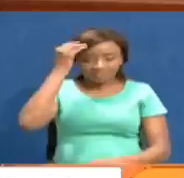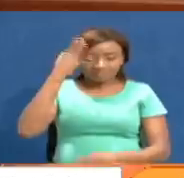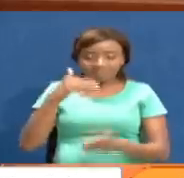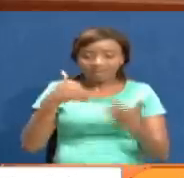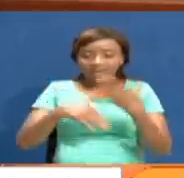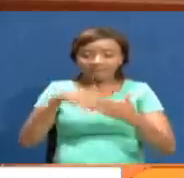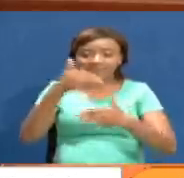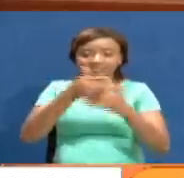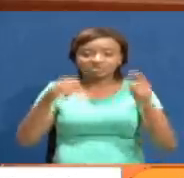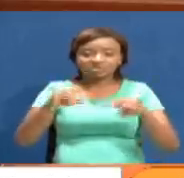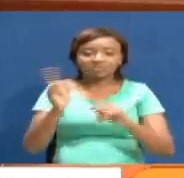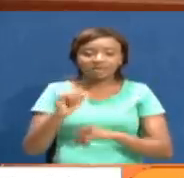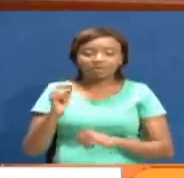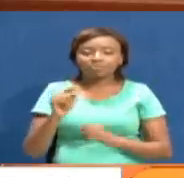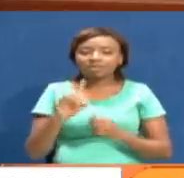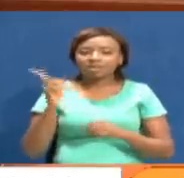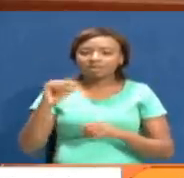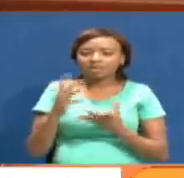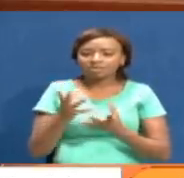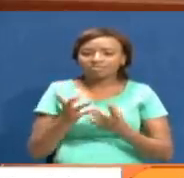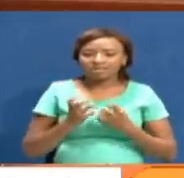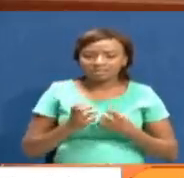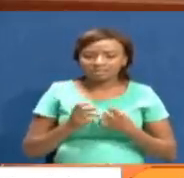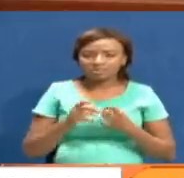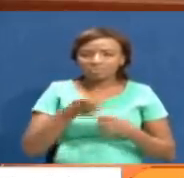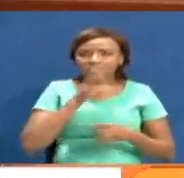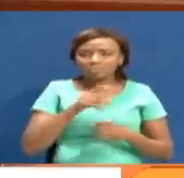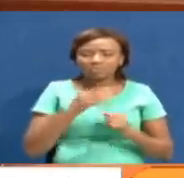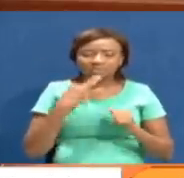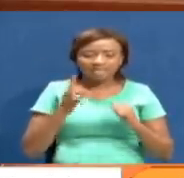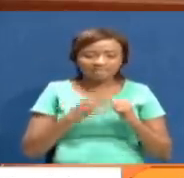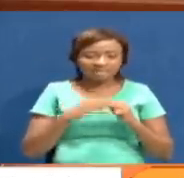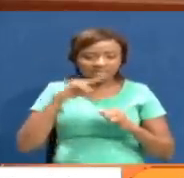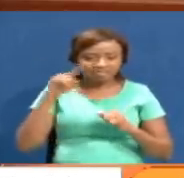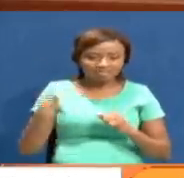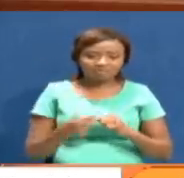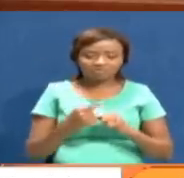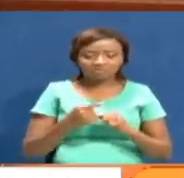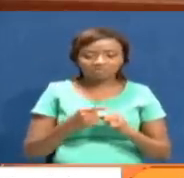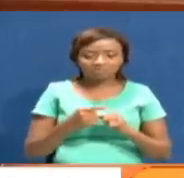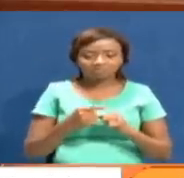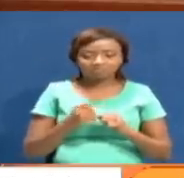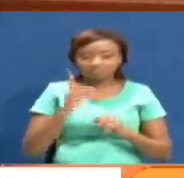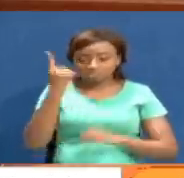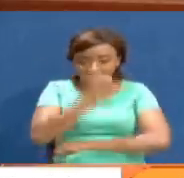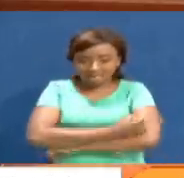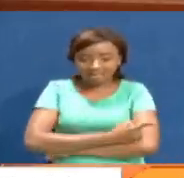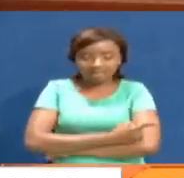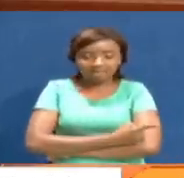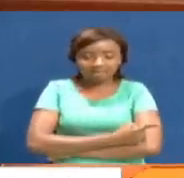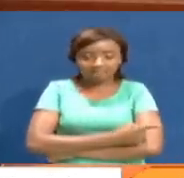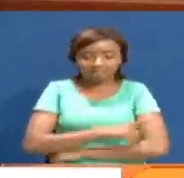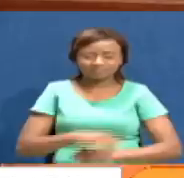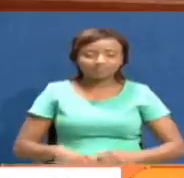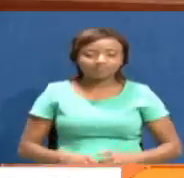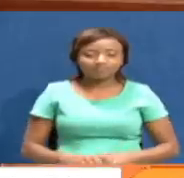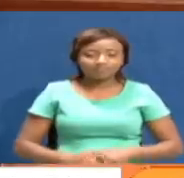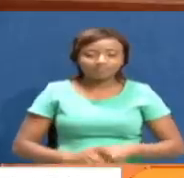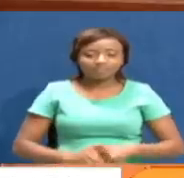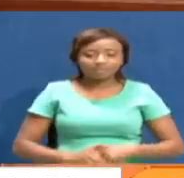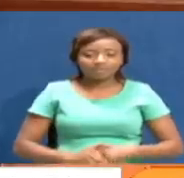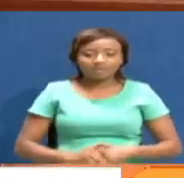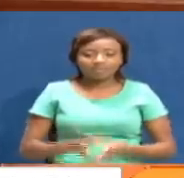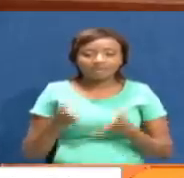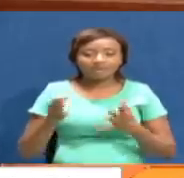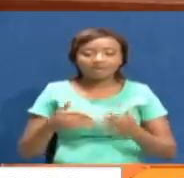of Nairobi. Nairobi demand of water is around 800,000 cubic meters per day. The current infrastructure